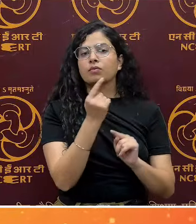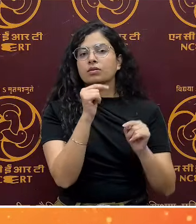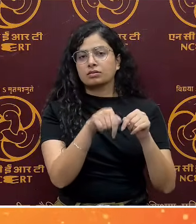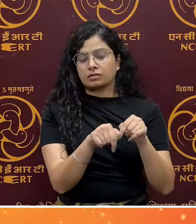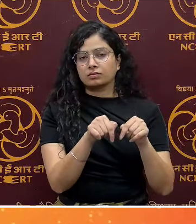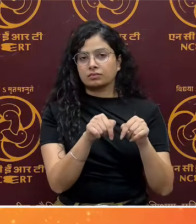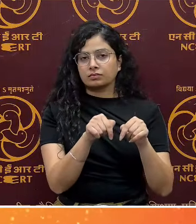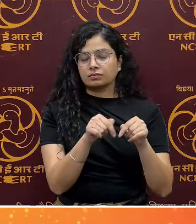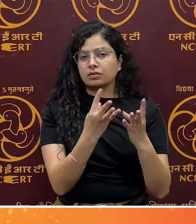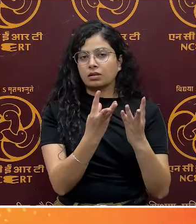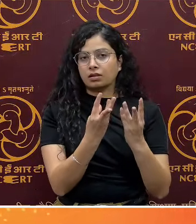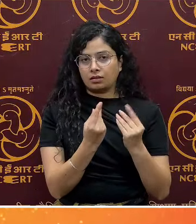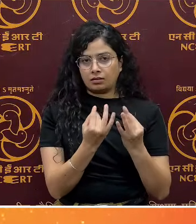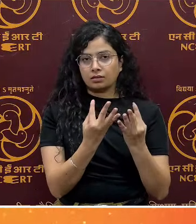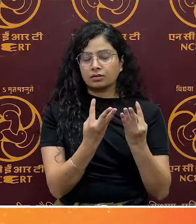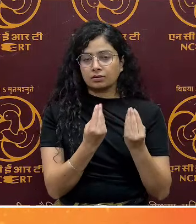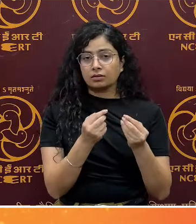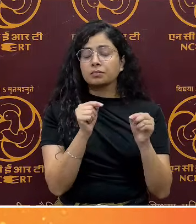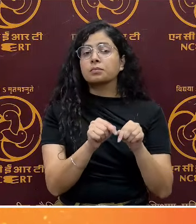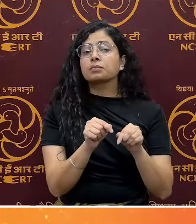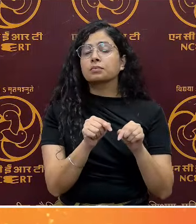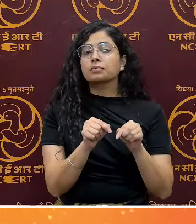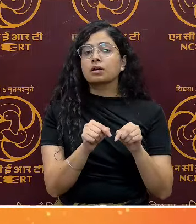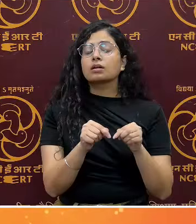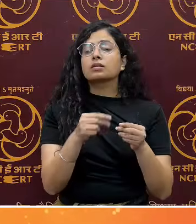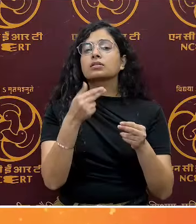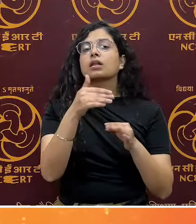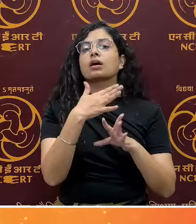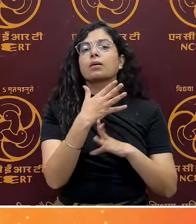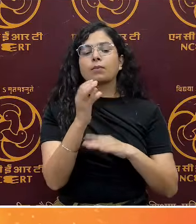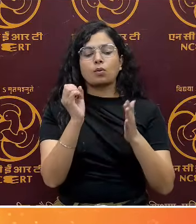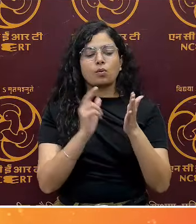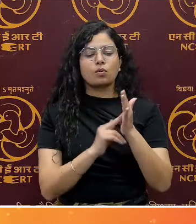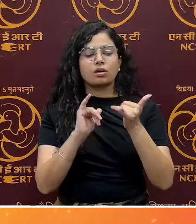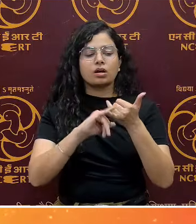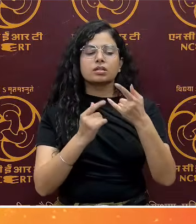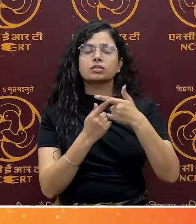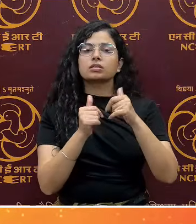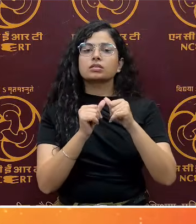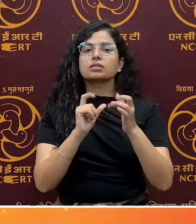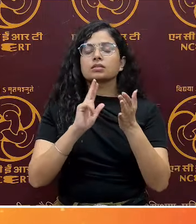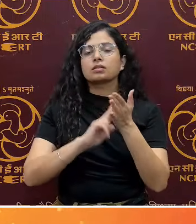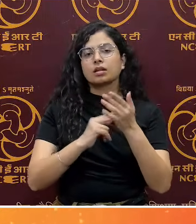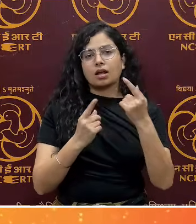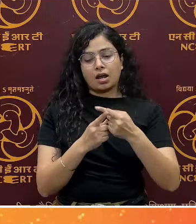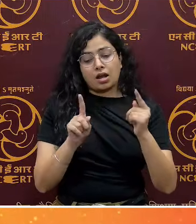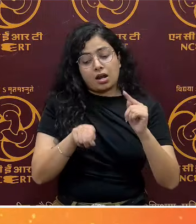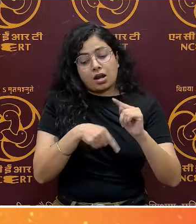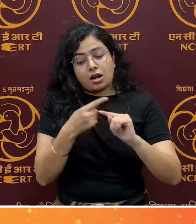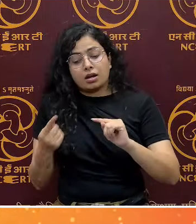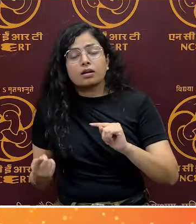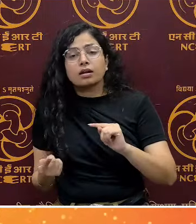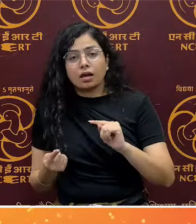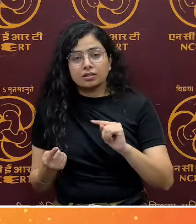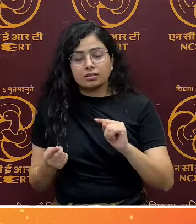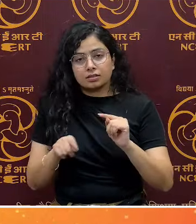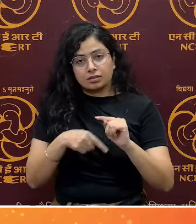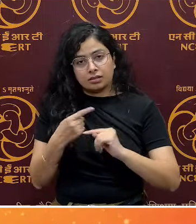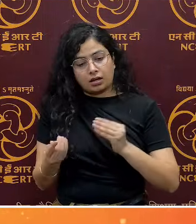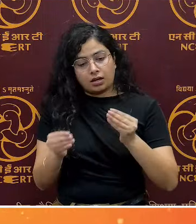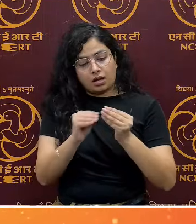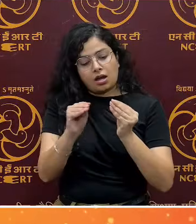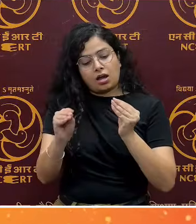first number in this sequence. This is a constant, and every next term will be obtained, can be obtained by adding